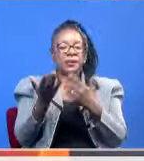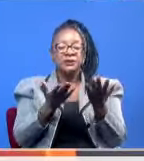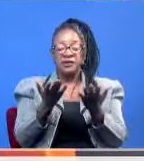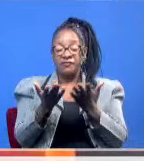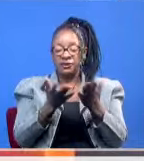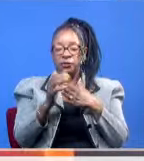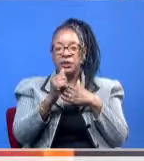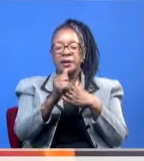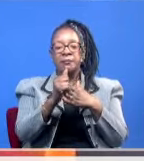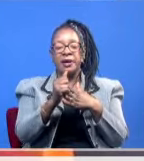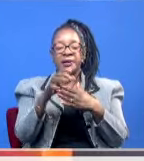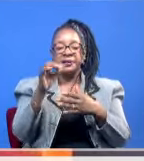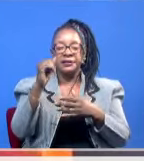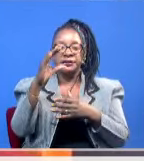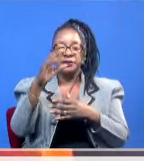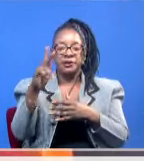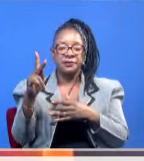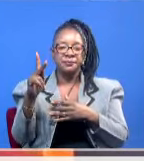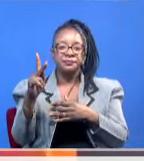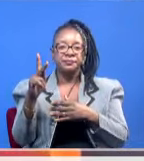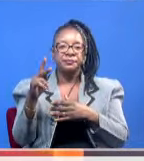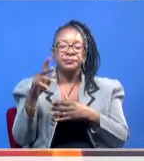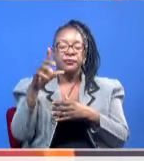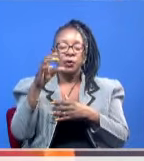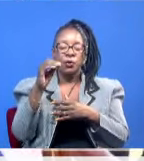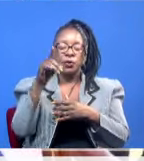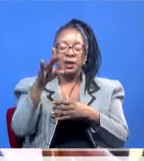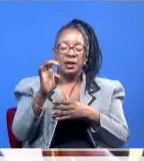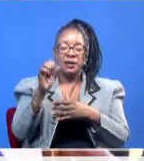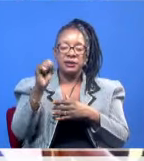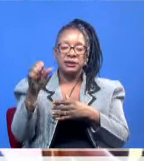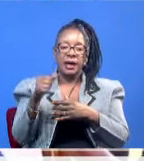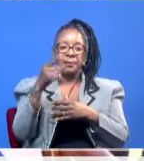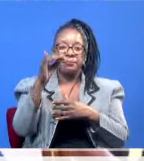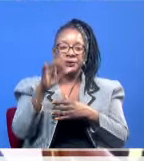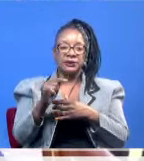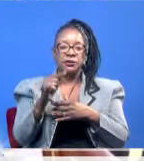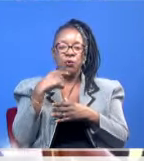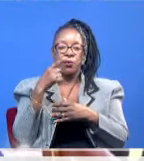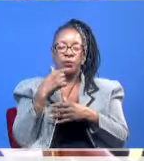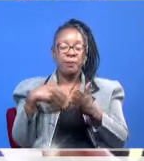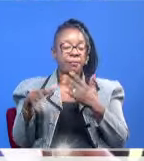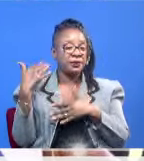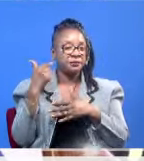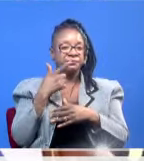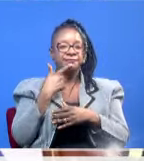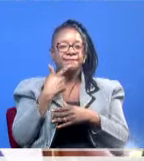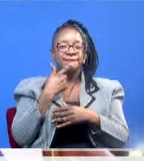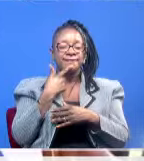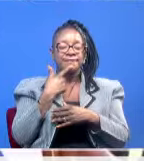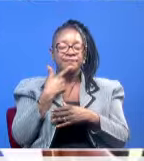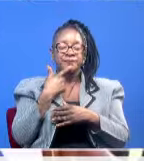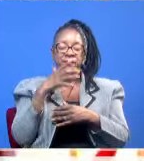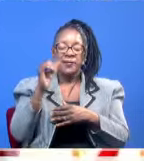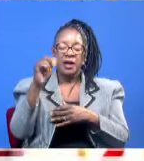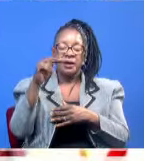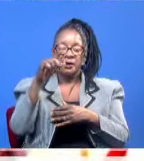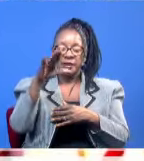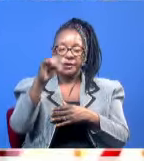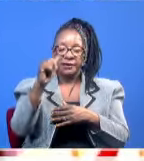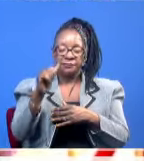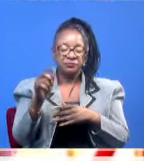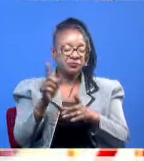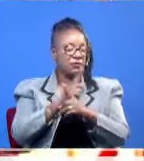by Anglican Archbishop Jackson Olesapit, who in the past categorically said the Anglican church platforms shall